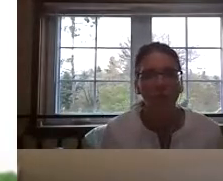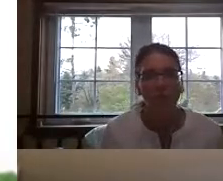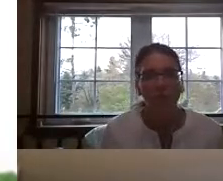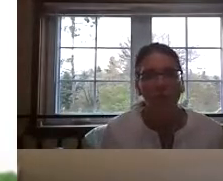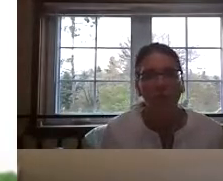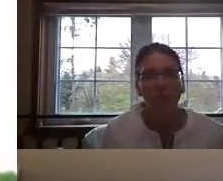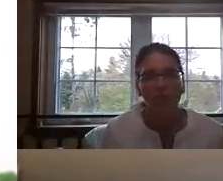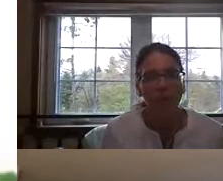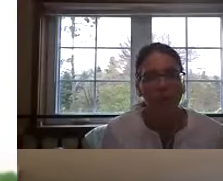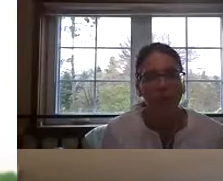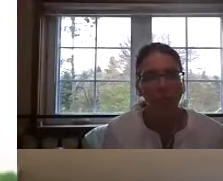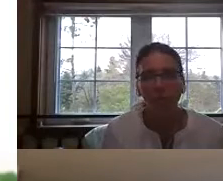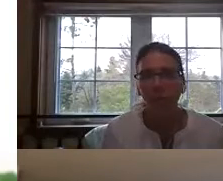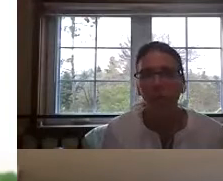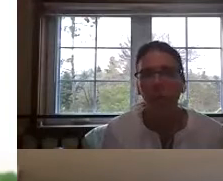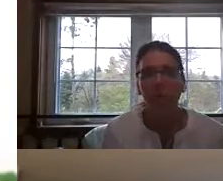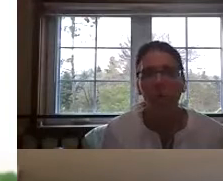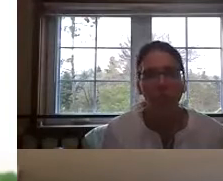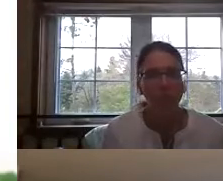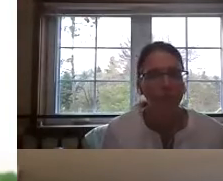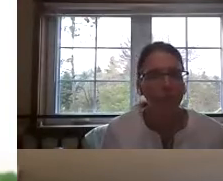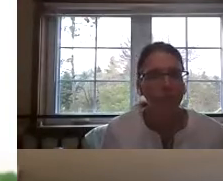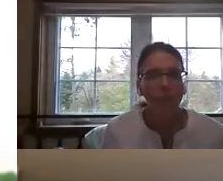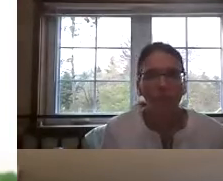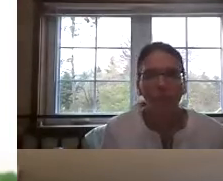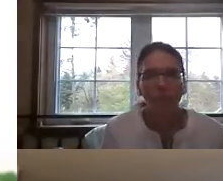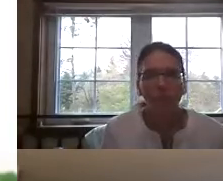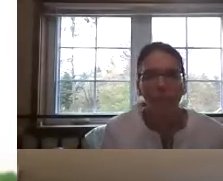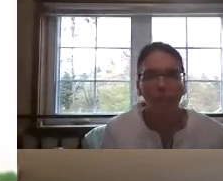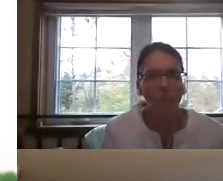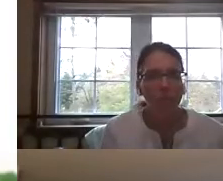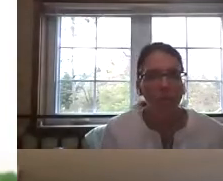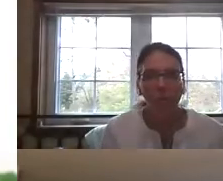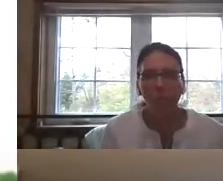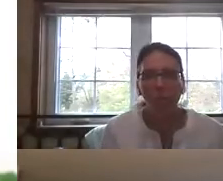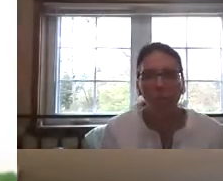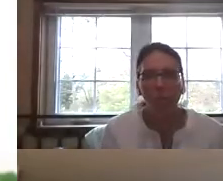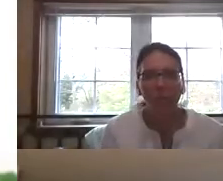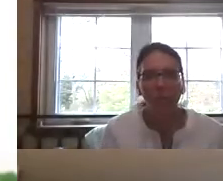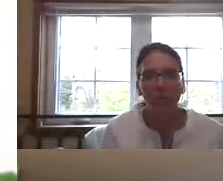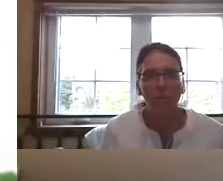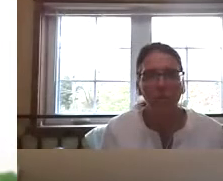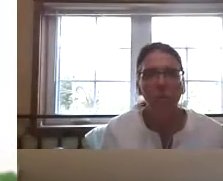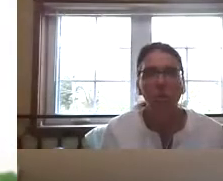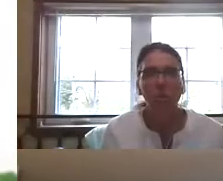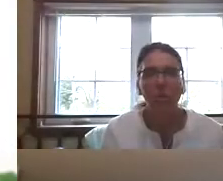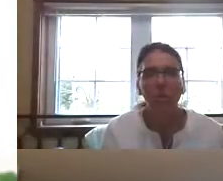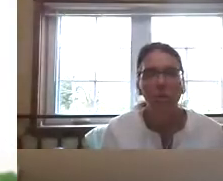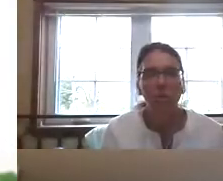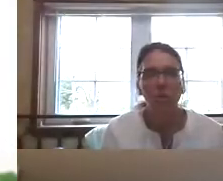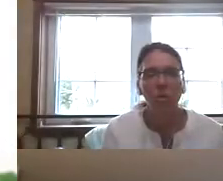space in that segment to get us all the way to the park. Can you go to the next slide, Cardo?